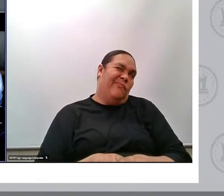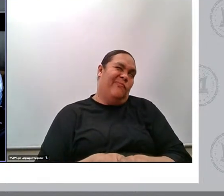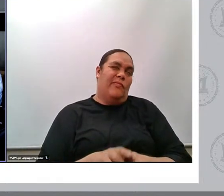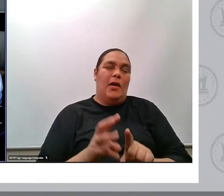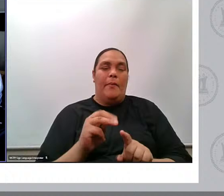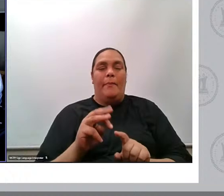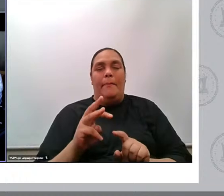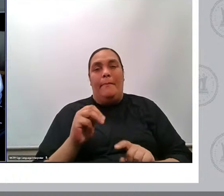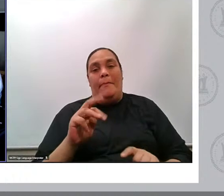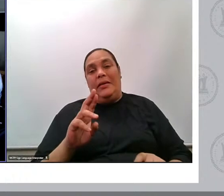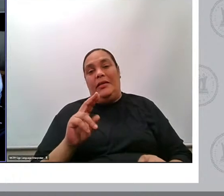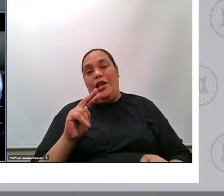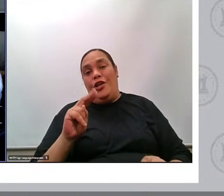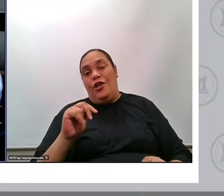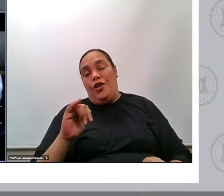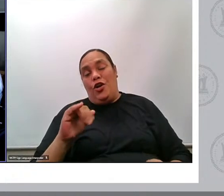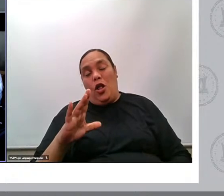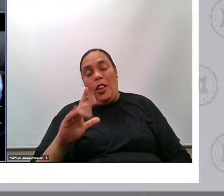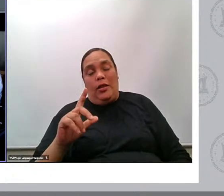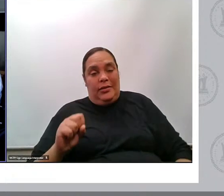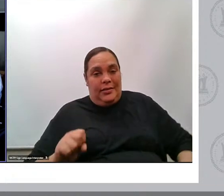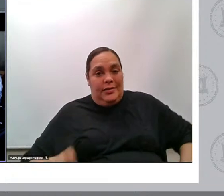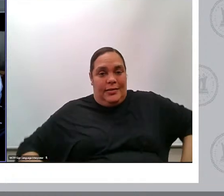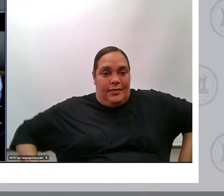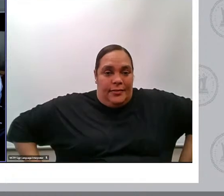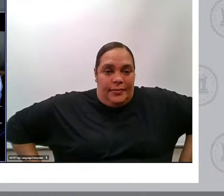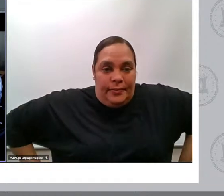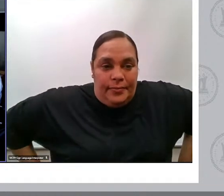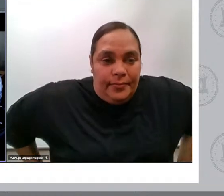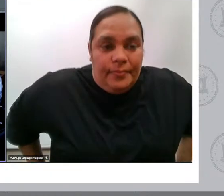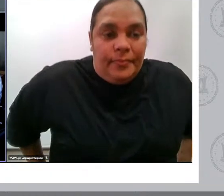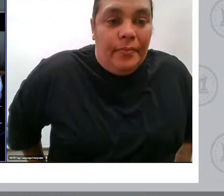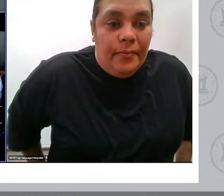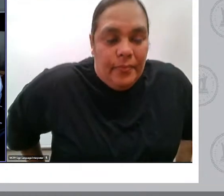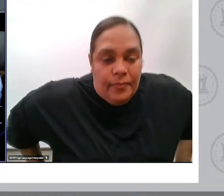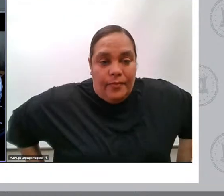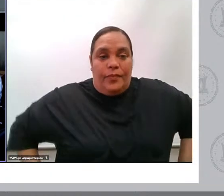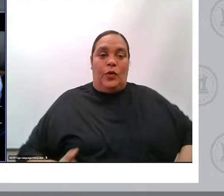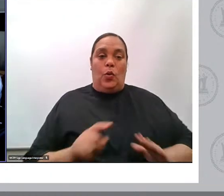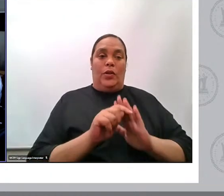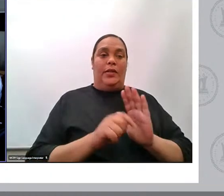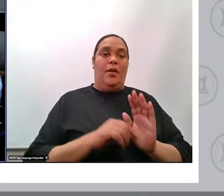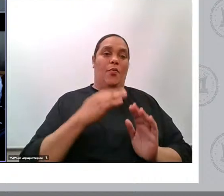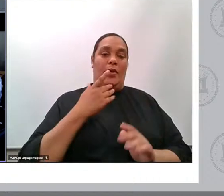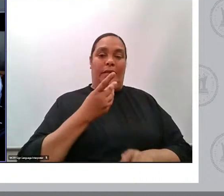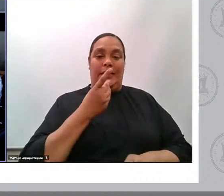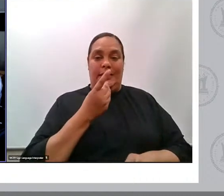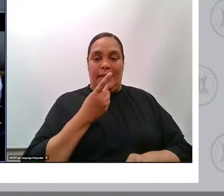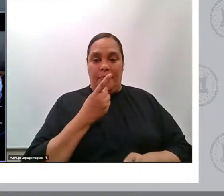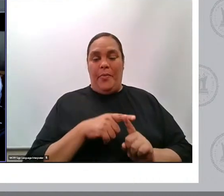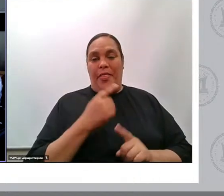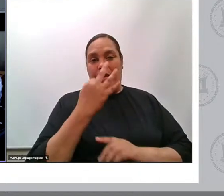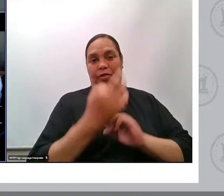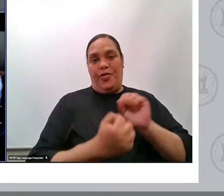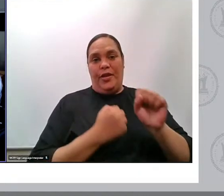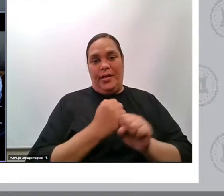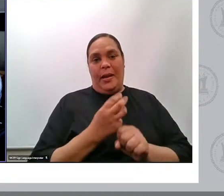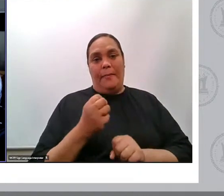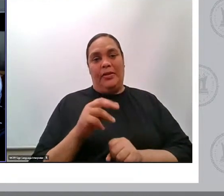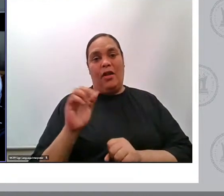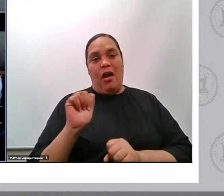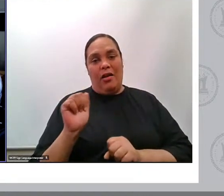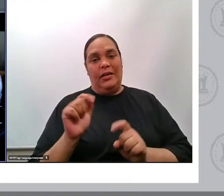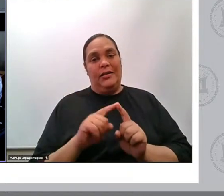Mr. Nichols, his term comes in December, but that would be a part of the 3-year term. Mr. Arendse also has a